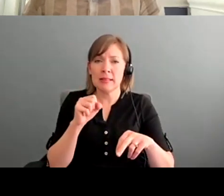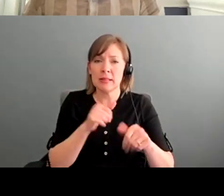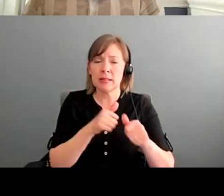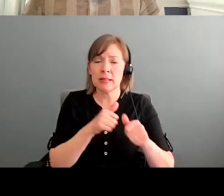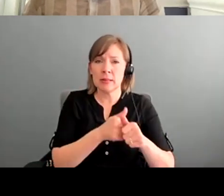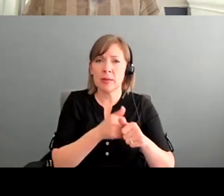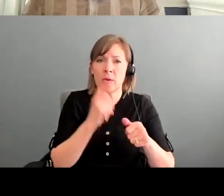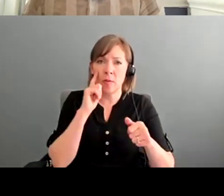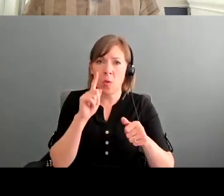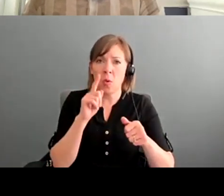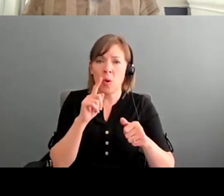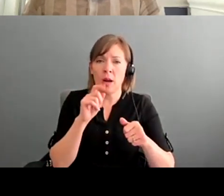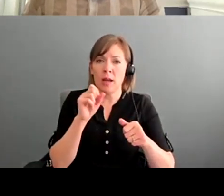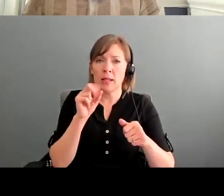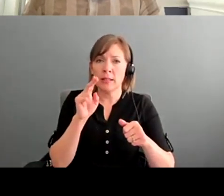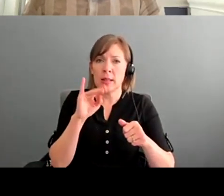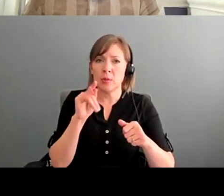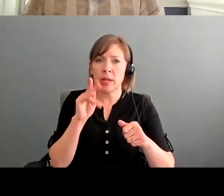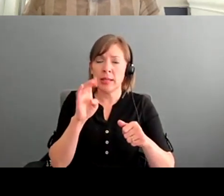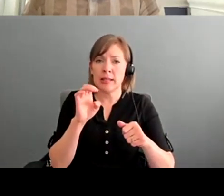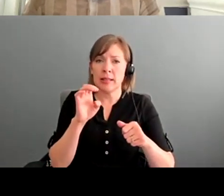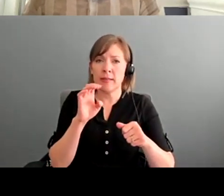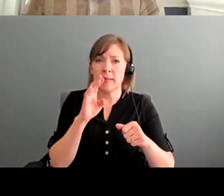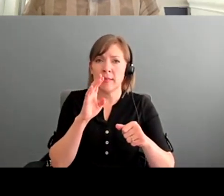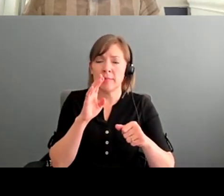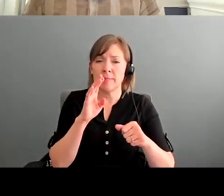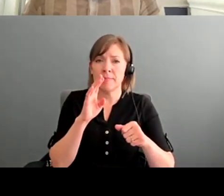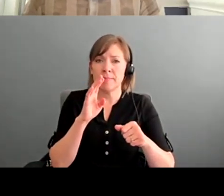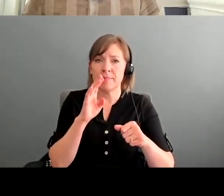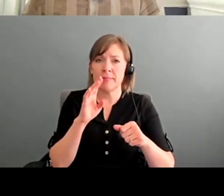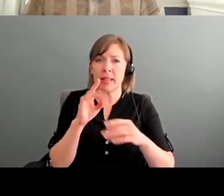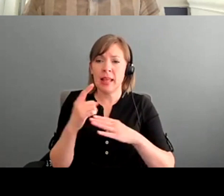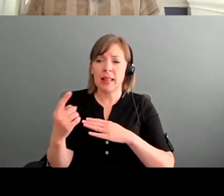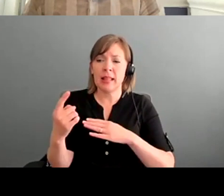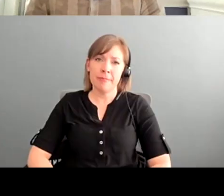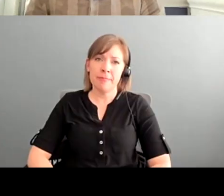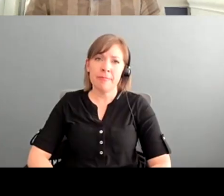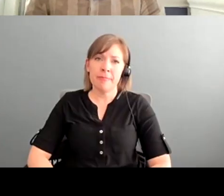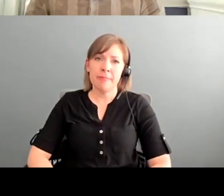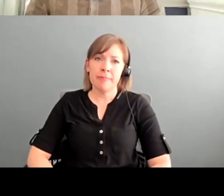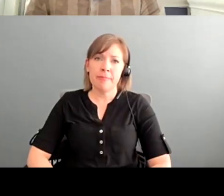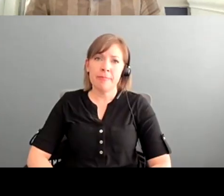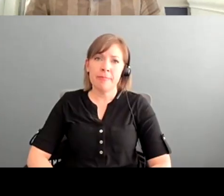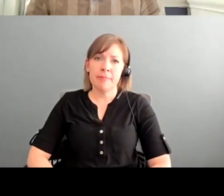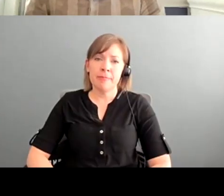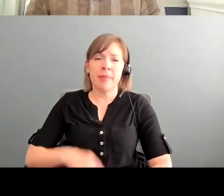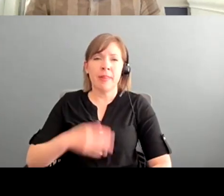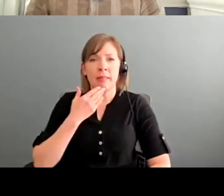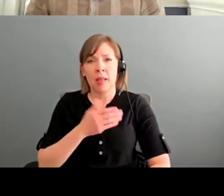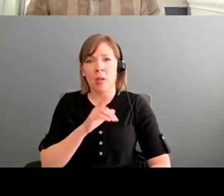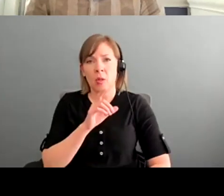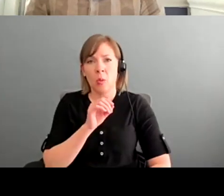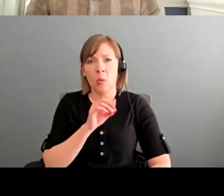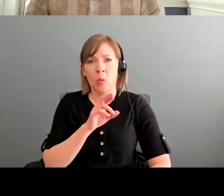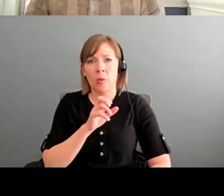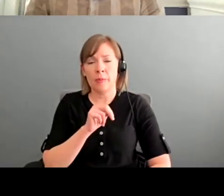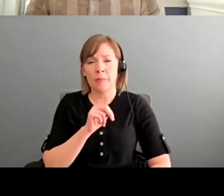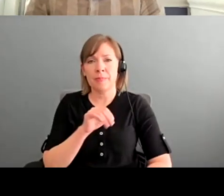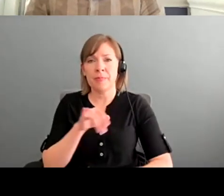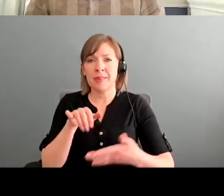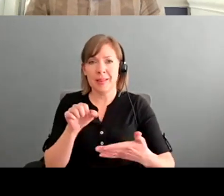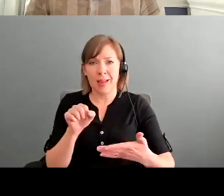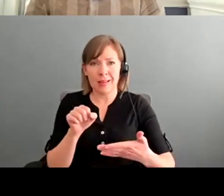subjective alienation as well, and not just social alienation. Thank you, Lauren. Yes,